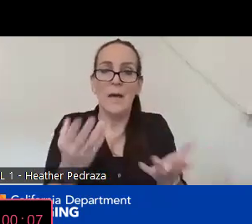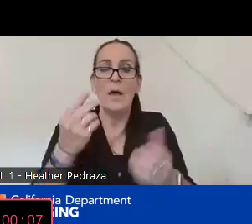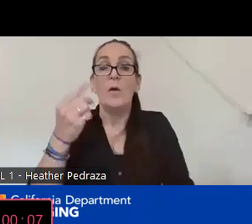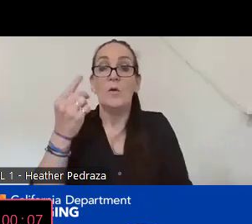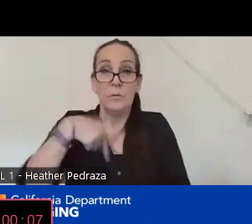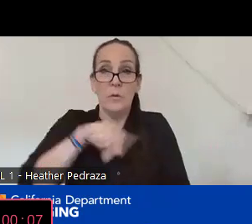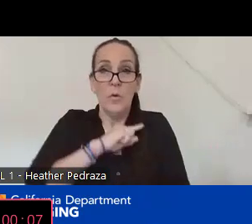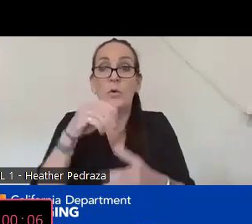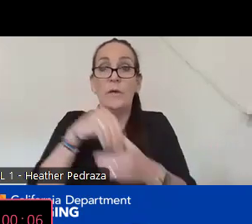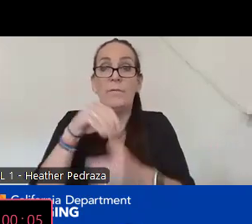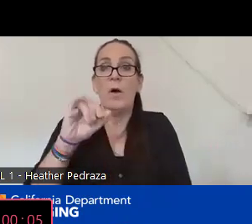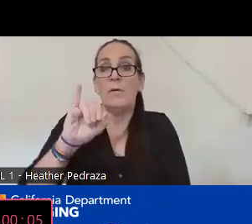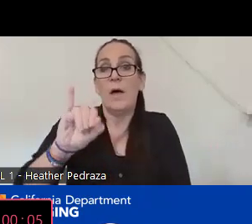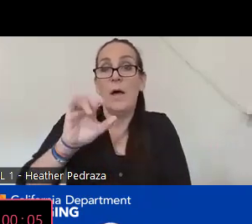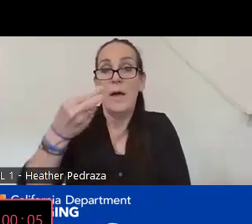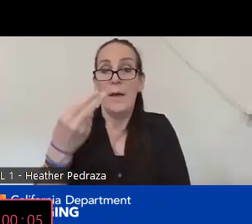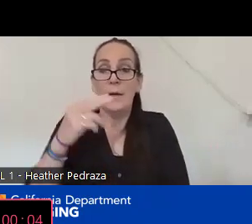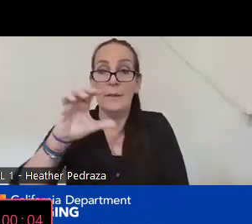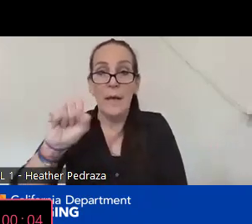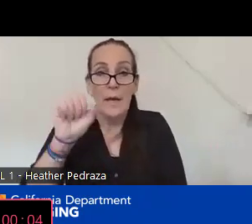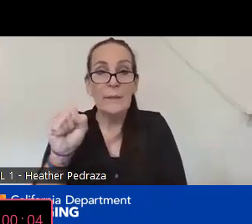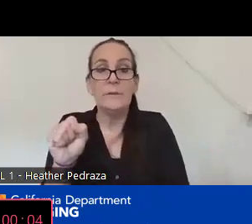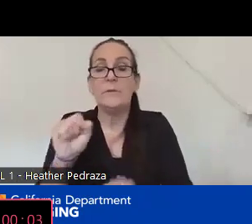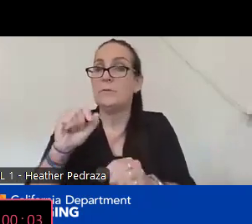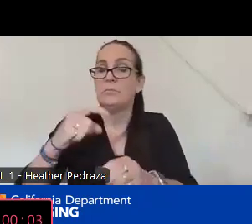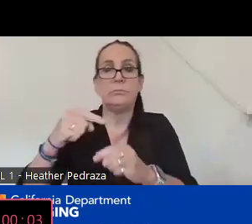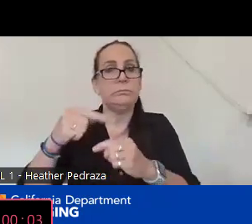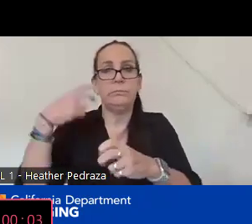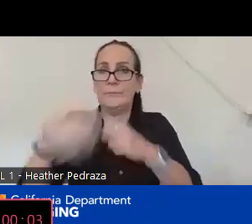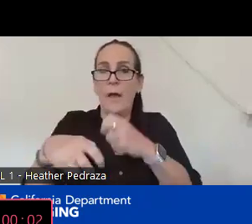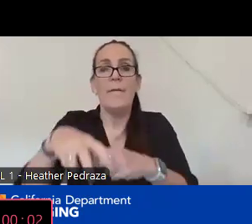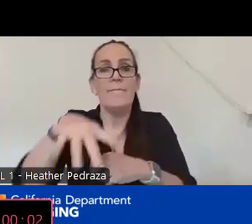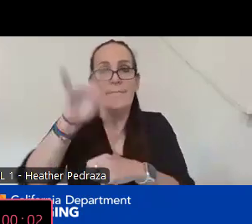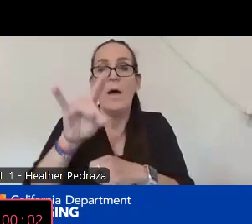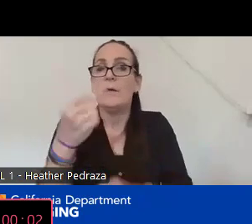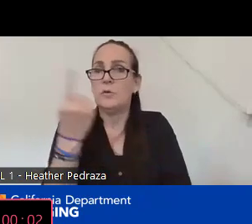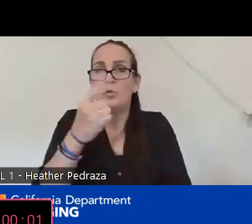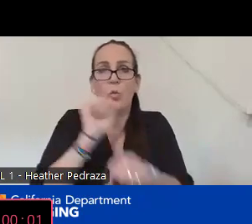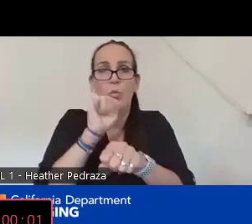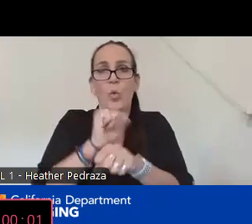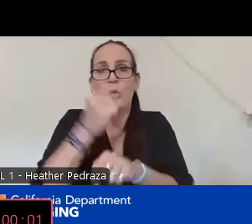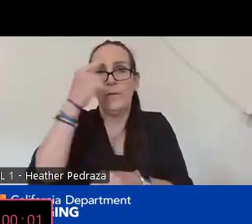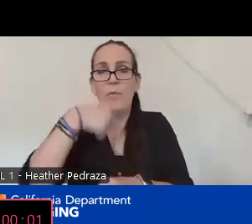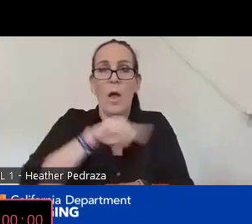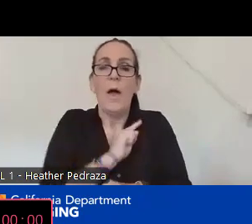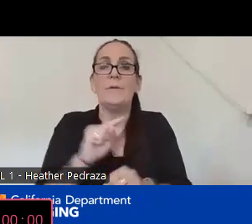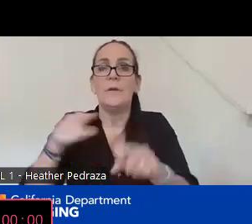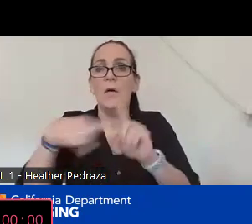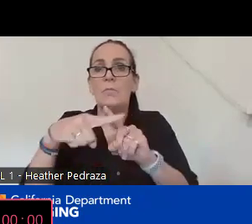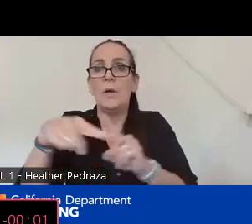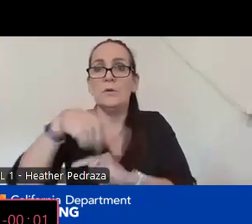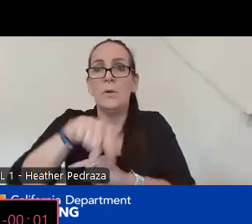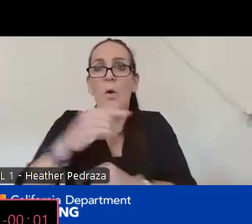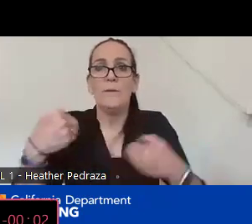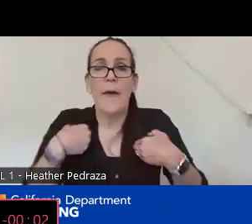it for decades extremely difficult to find anybody competent to work for us, particularly those with complex care needs. Thank